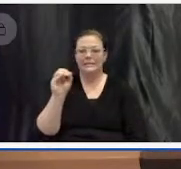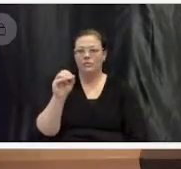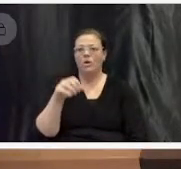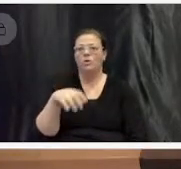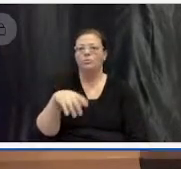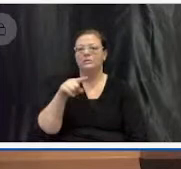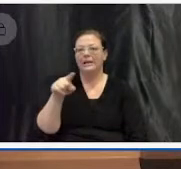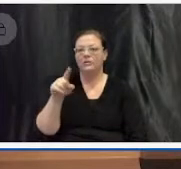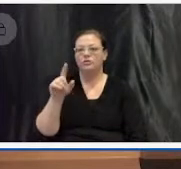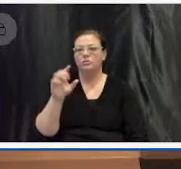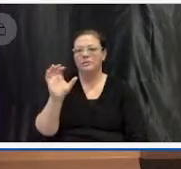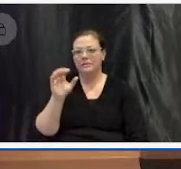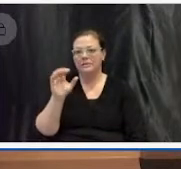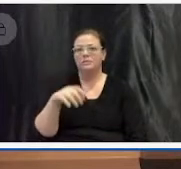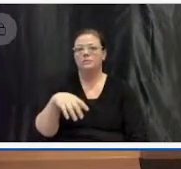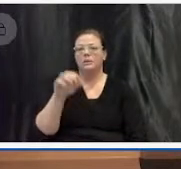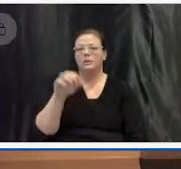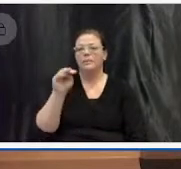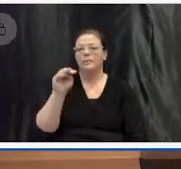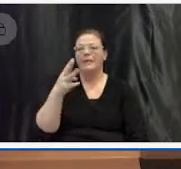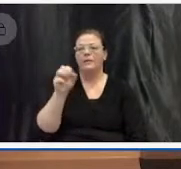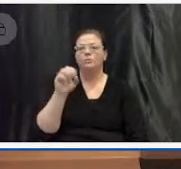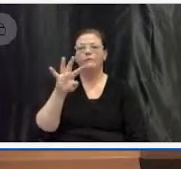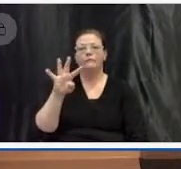Z9860-C, Matthews 4,